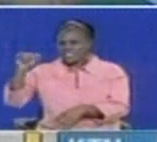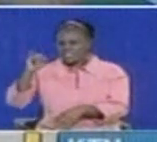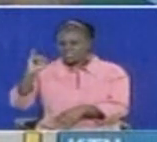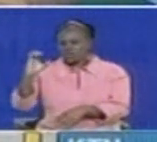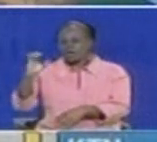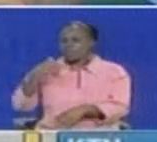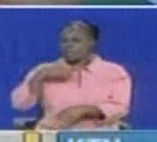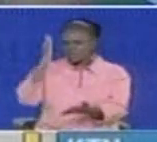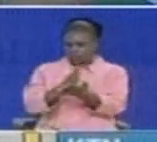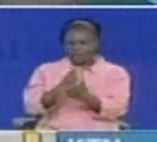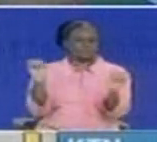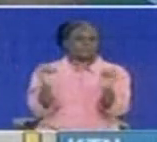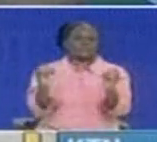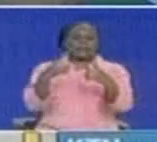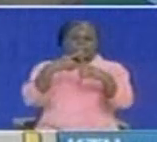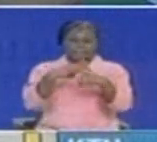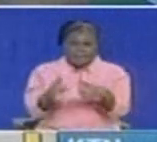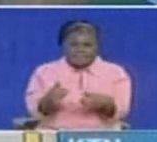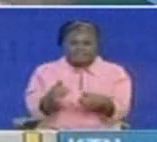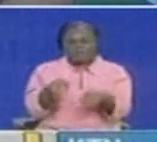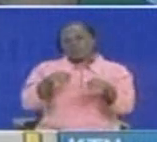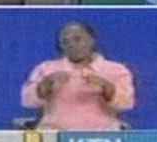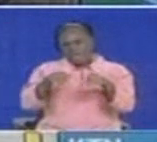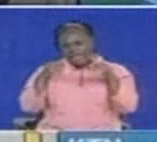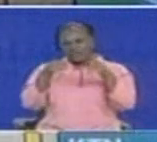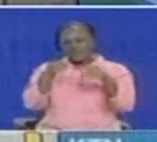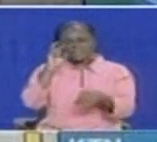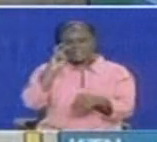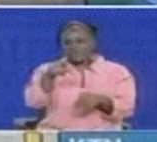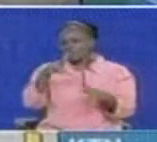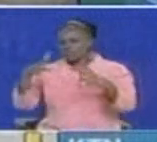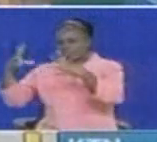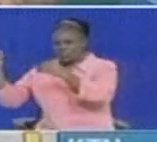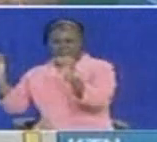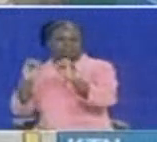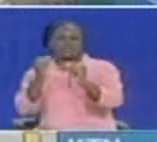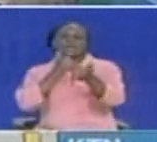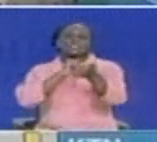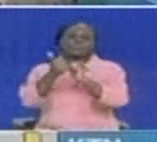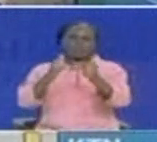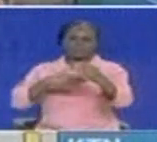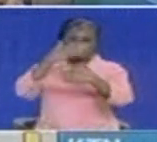bus. I'm not really sure. But we're going to wait and see about that. But don't go away. Then sports news